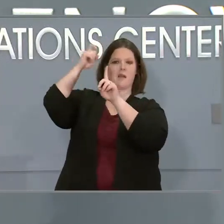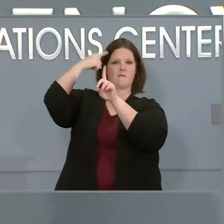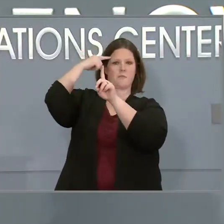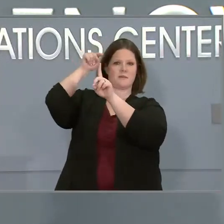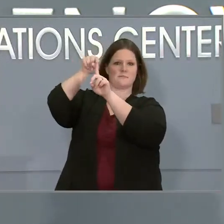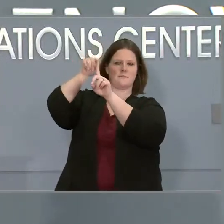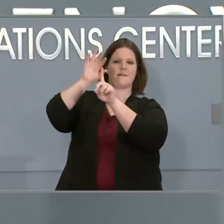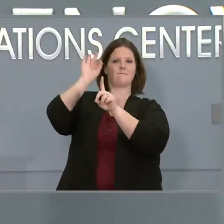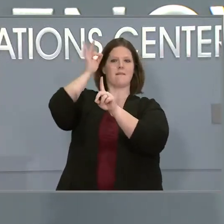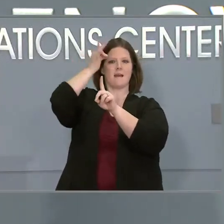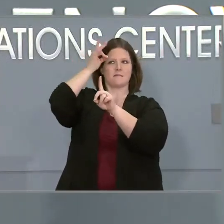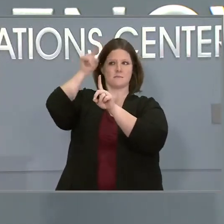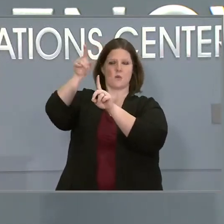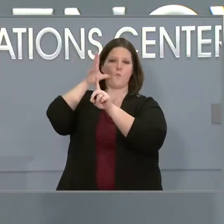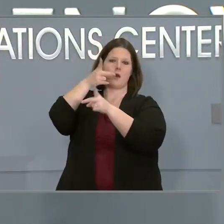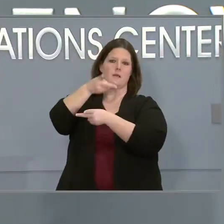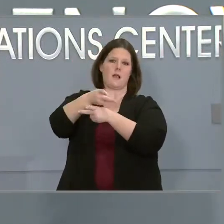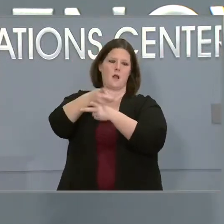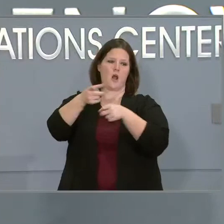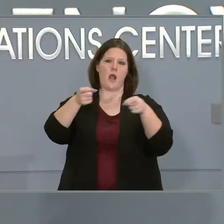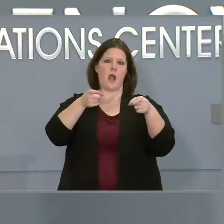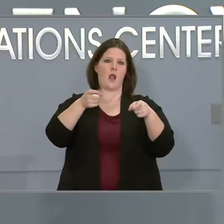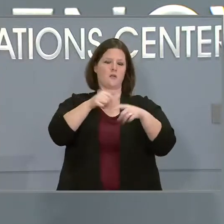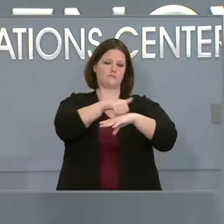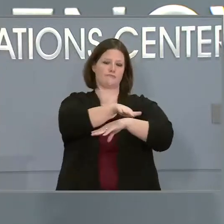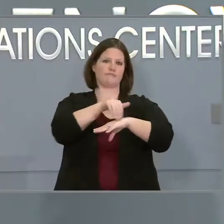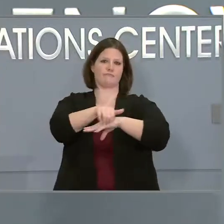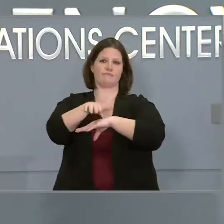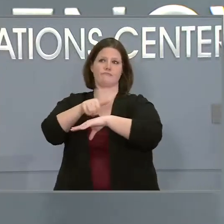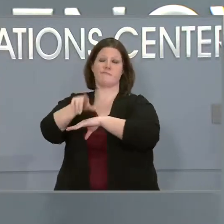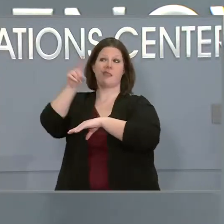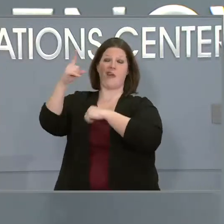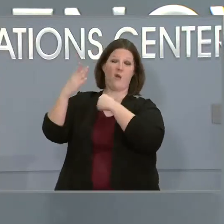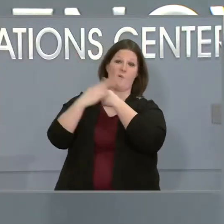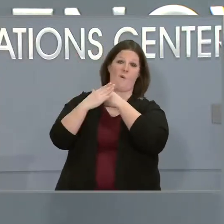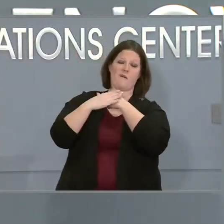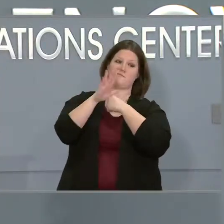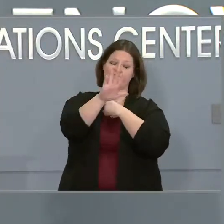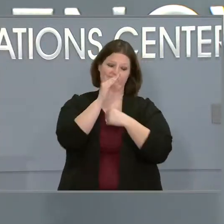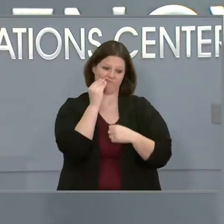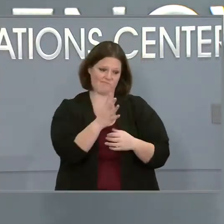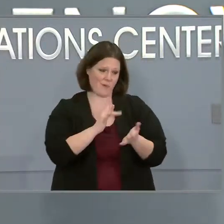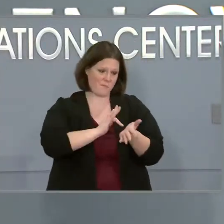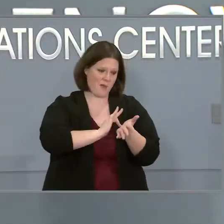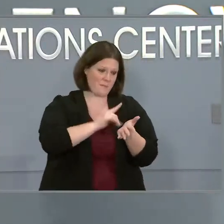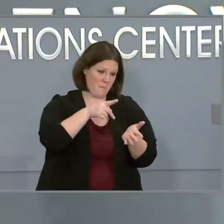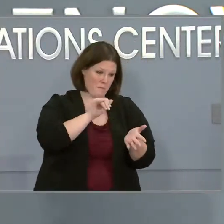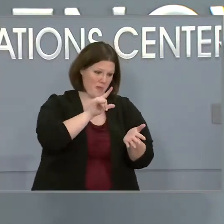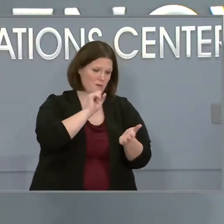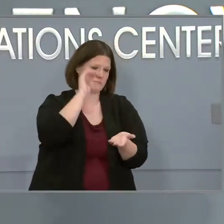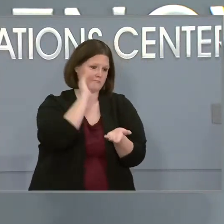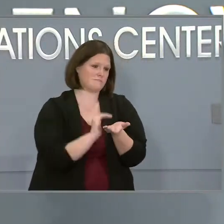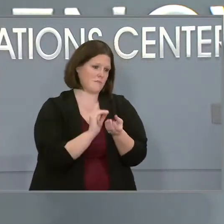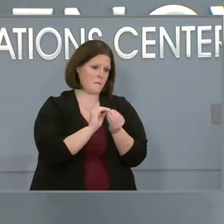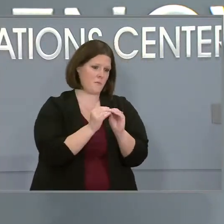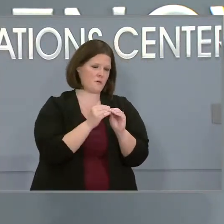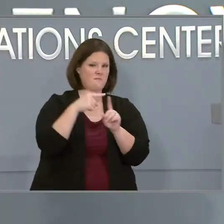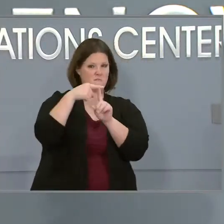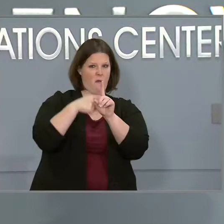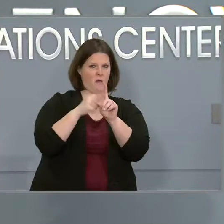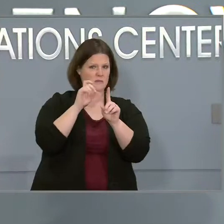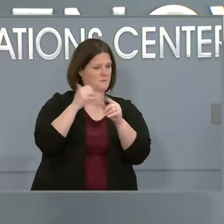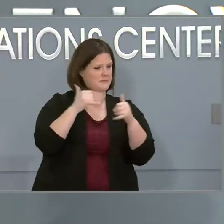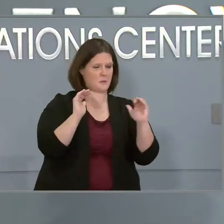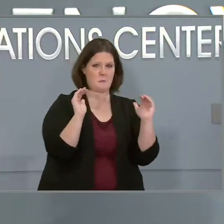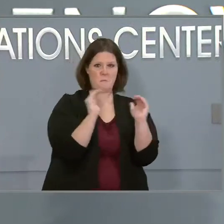these new medicines. They have warned us that the supply is very, very limited, particularly during the month of December. So we